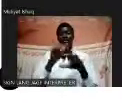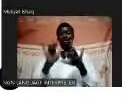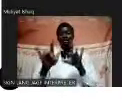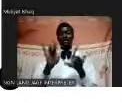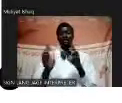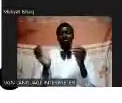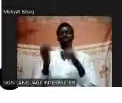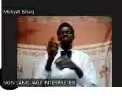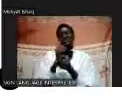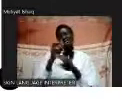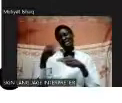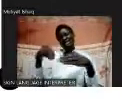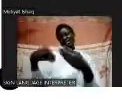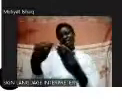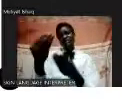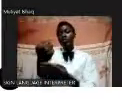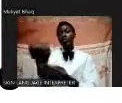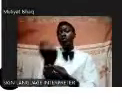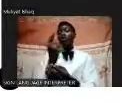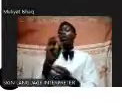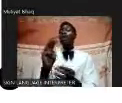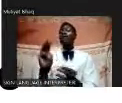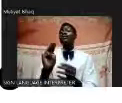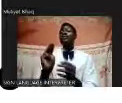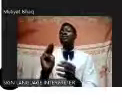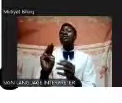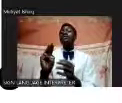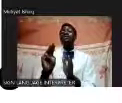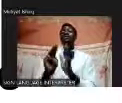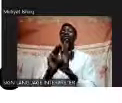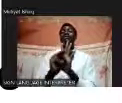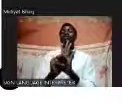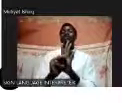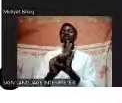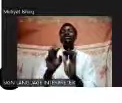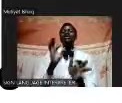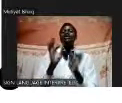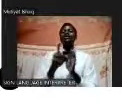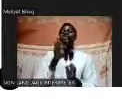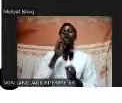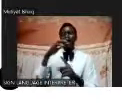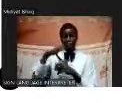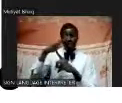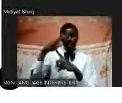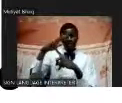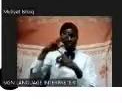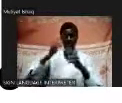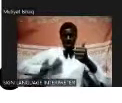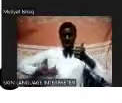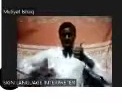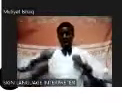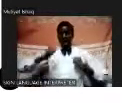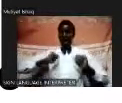minute. If you were a famous actor, what would you be? So the time is